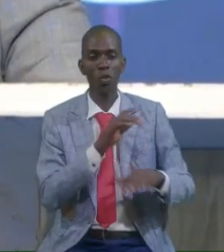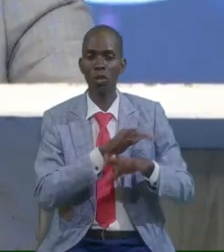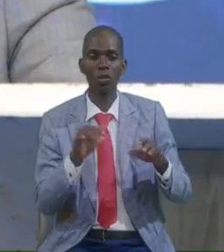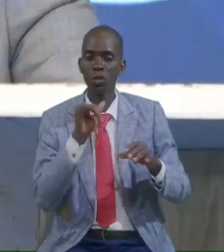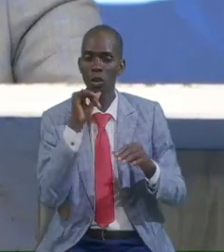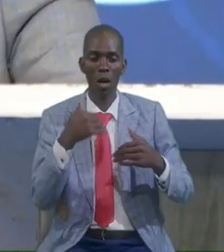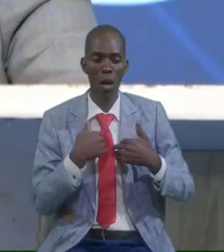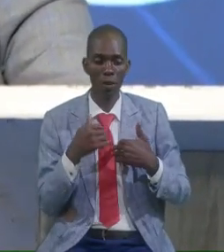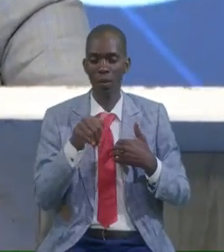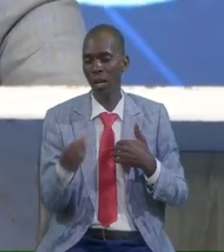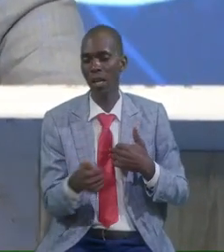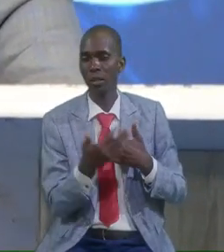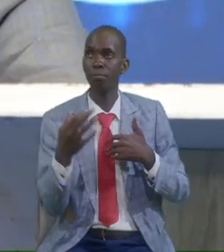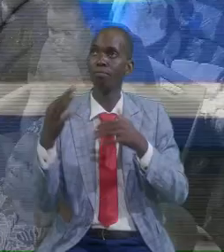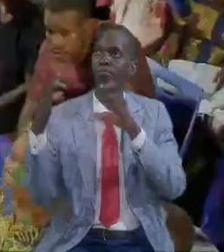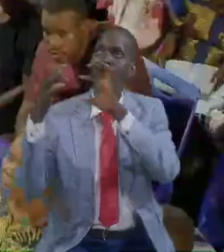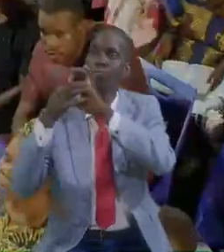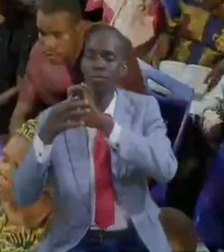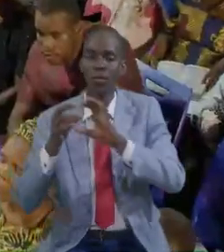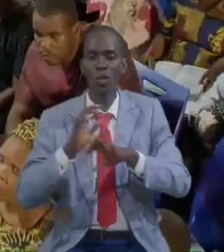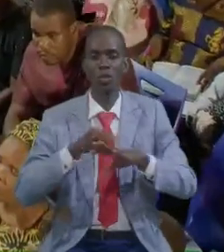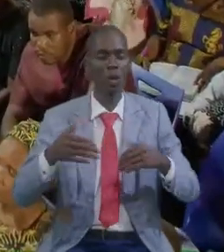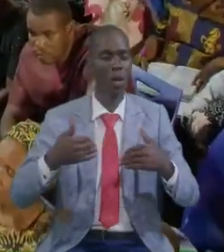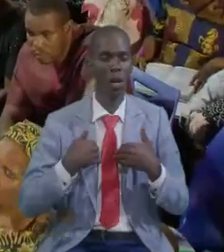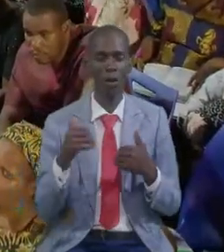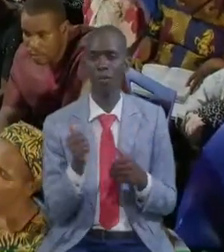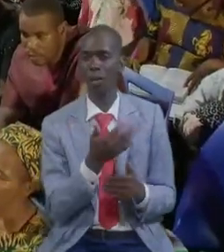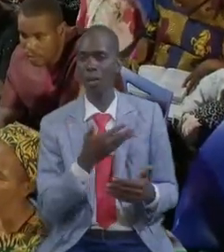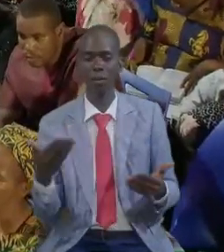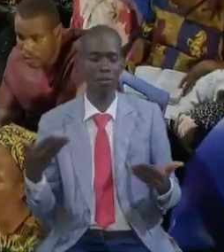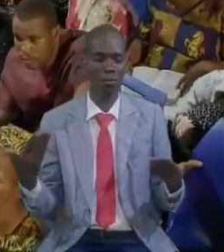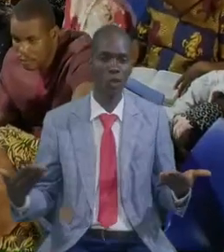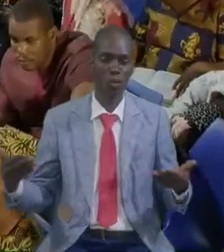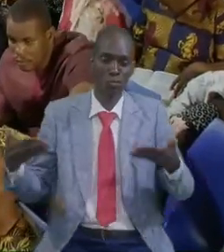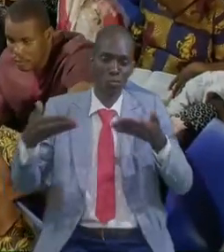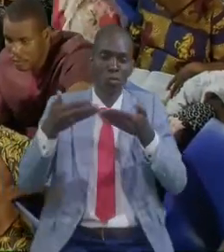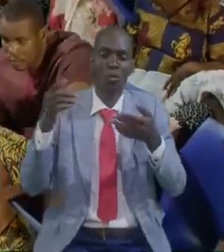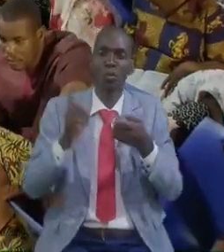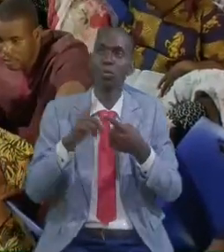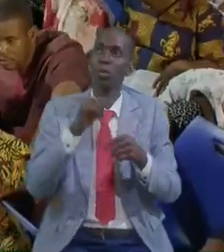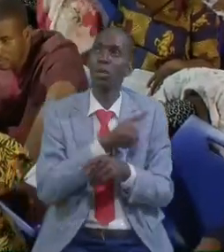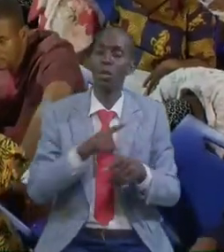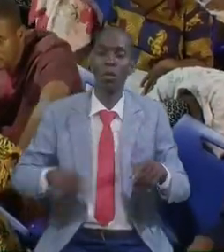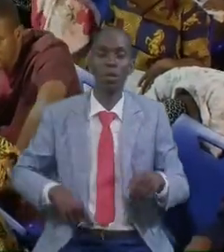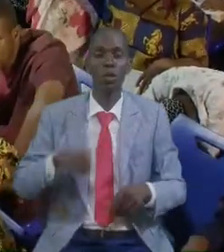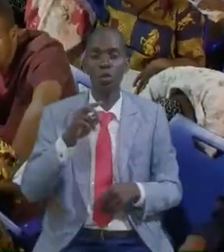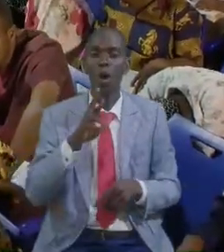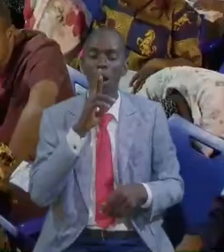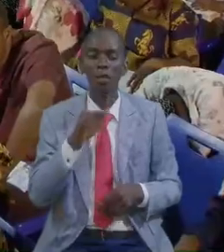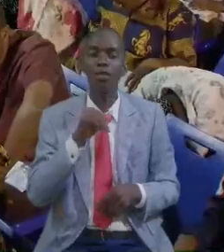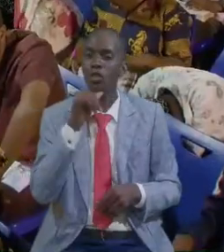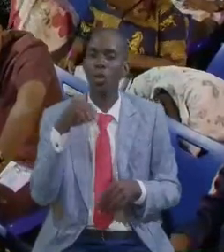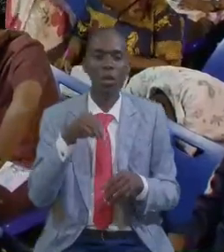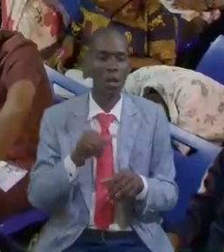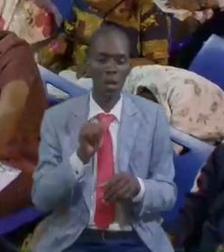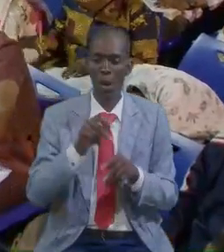the link and the conversion in the Lord, by the Lord, you were not a person